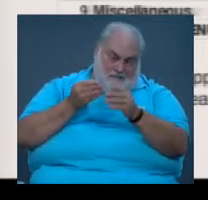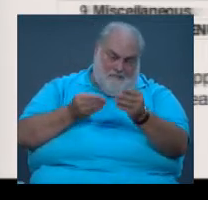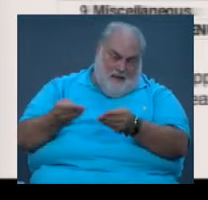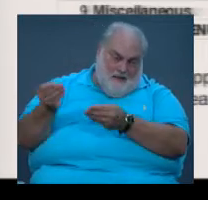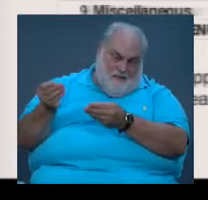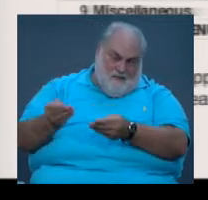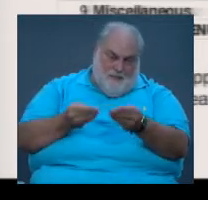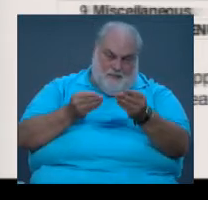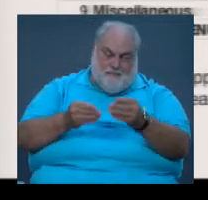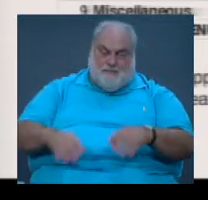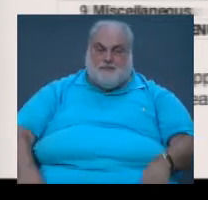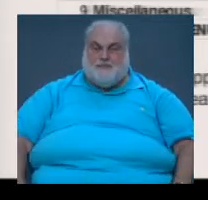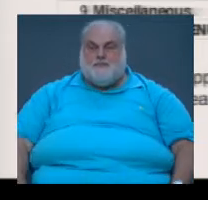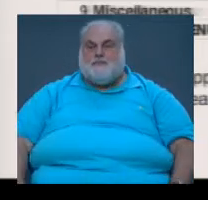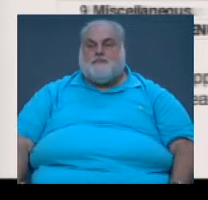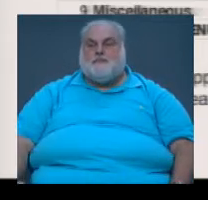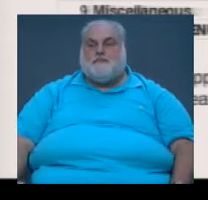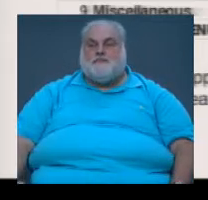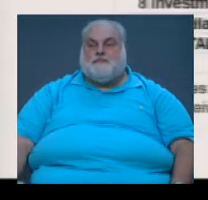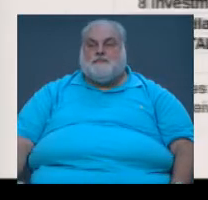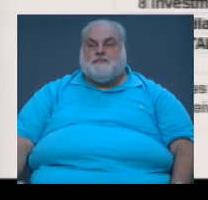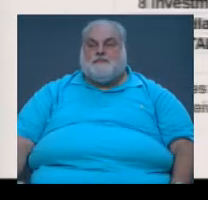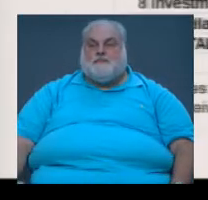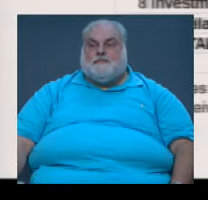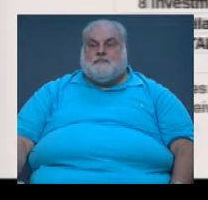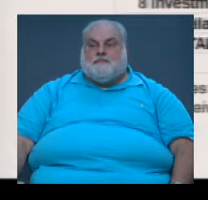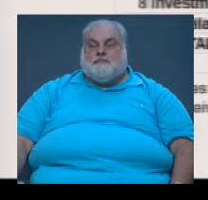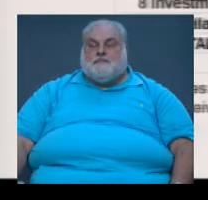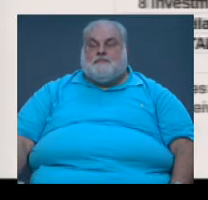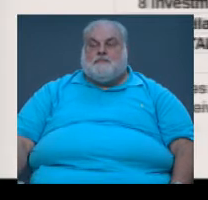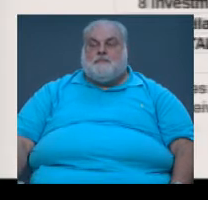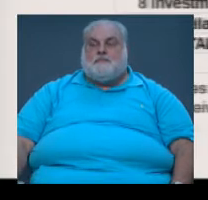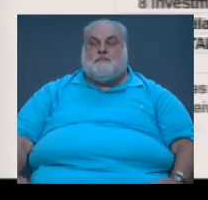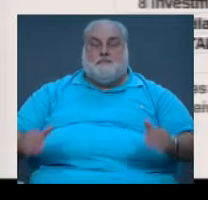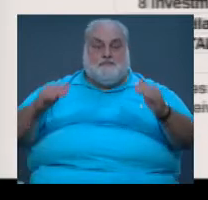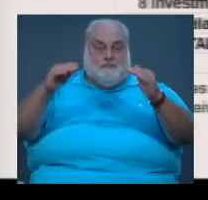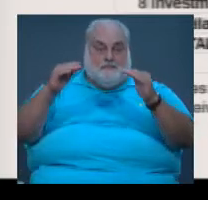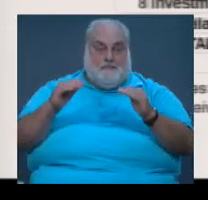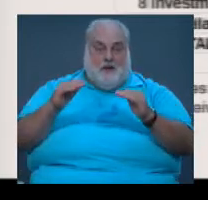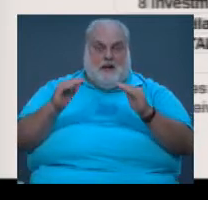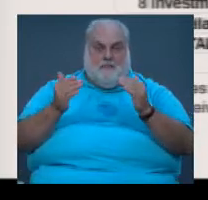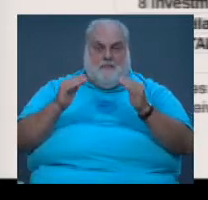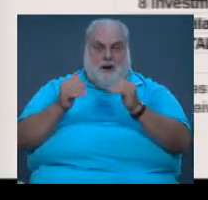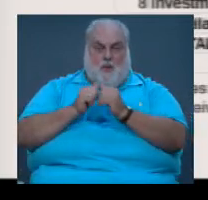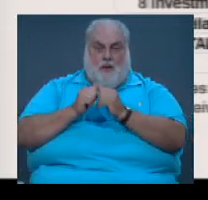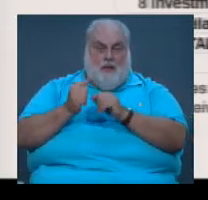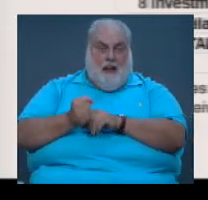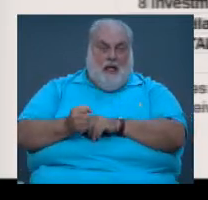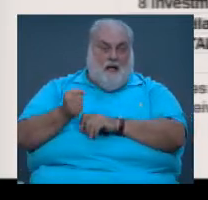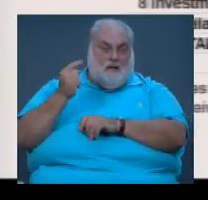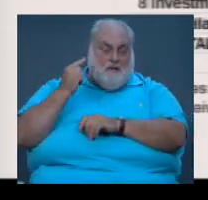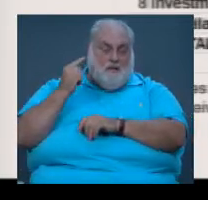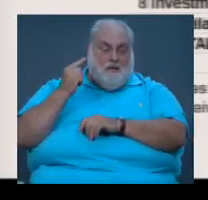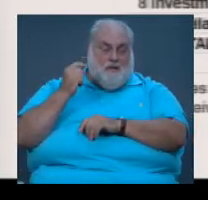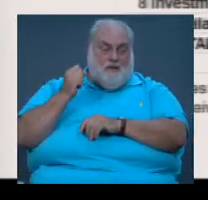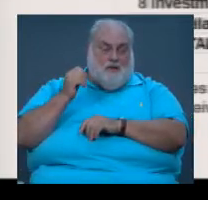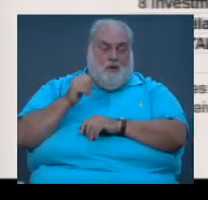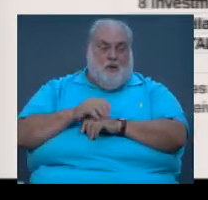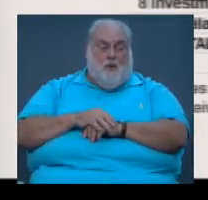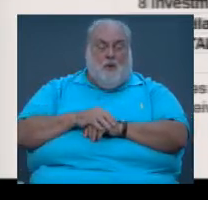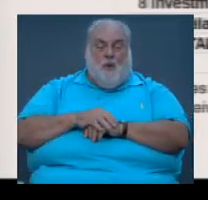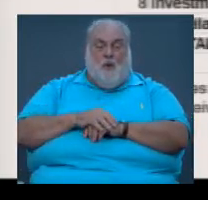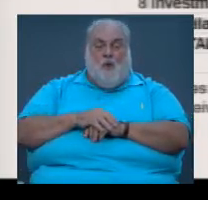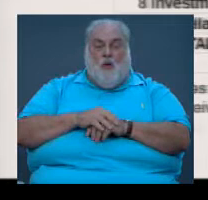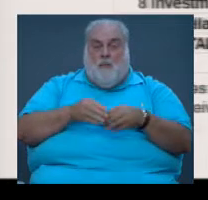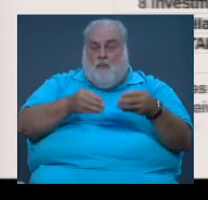item. On the next slide, we'll look compared to a prior year. So you can see our general